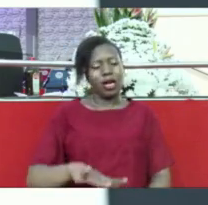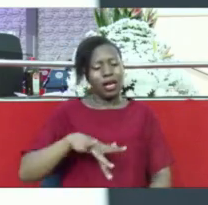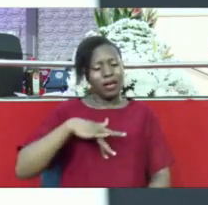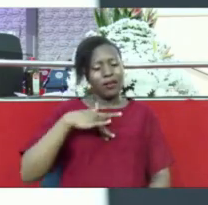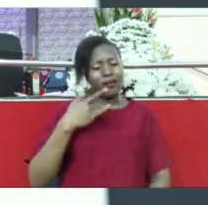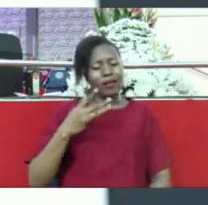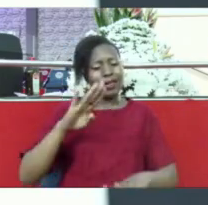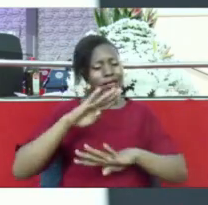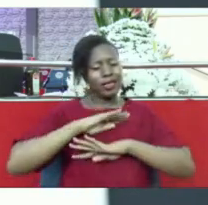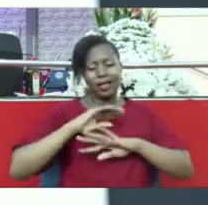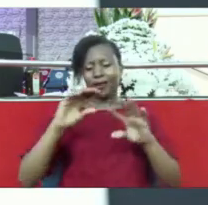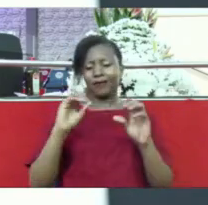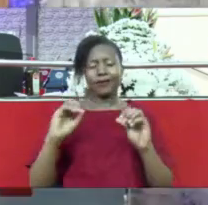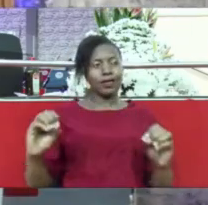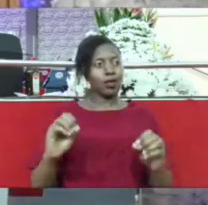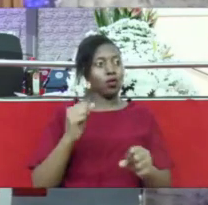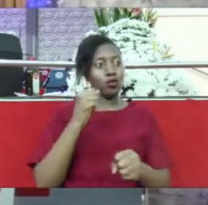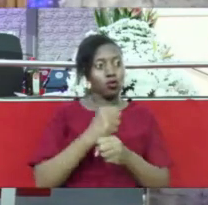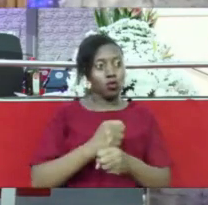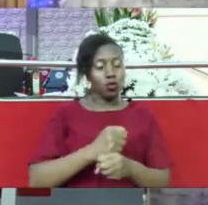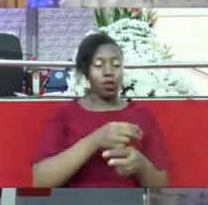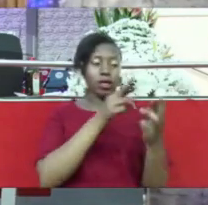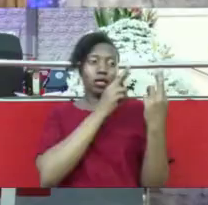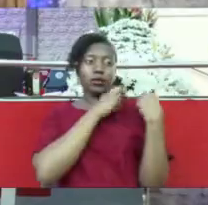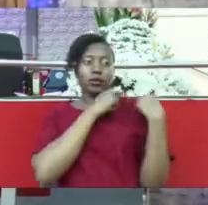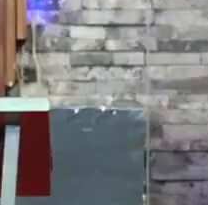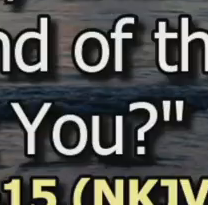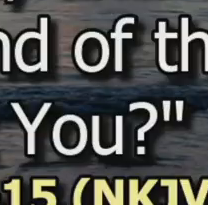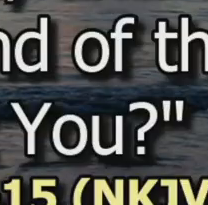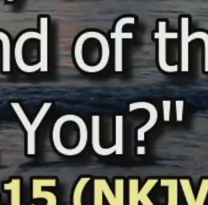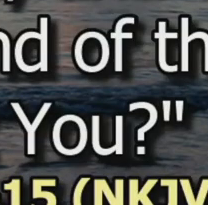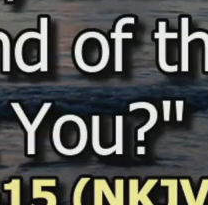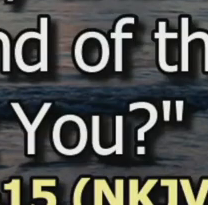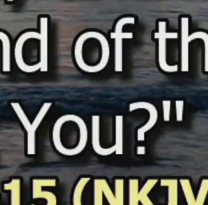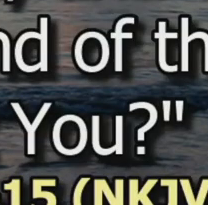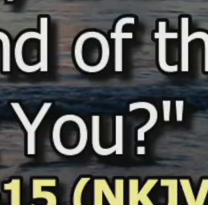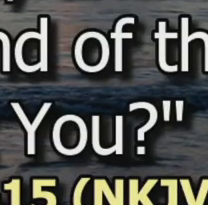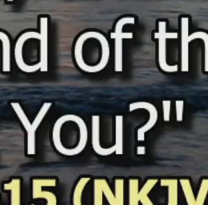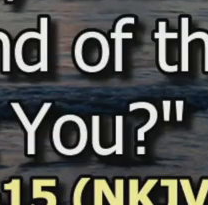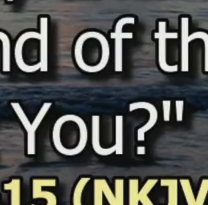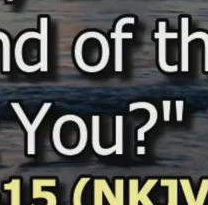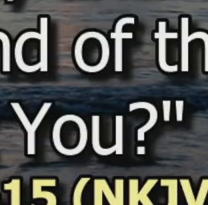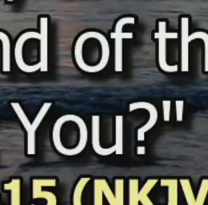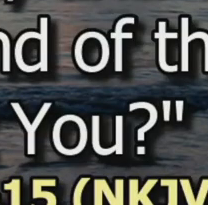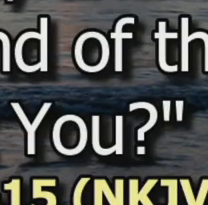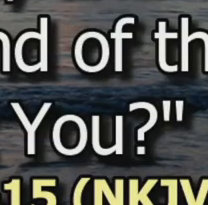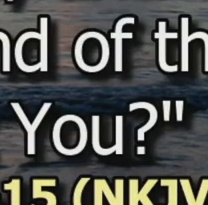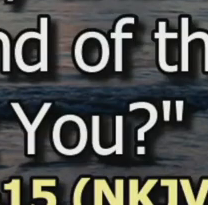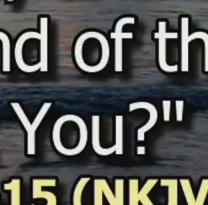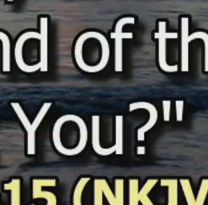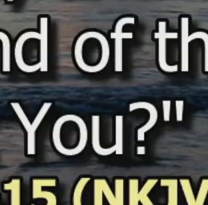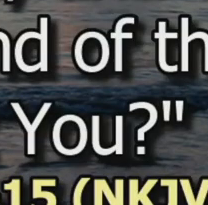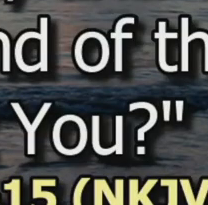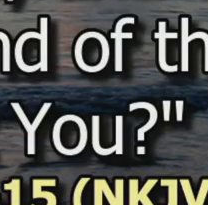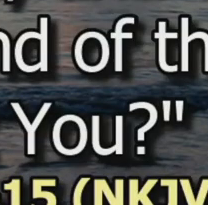task ahead in Judges chapter 6. Aliona majukumu pale ni makubwa kumliko. When God asked him that he should go